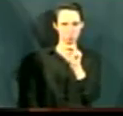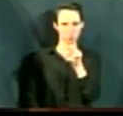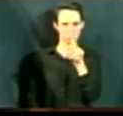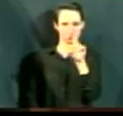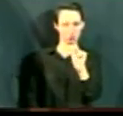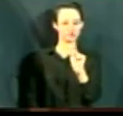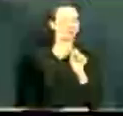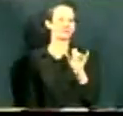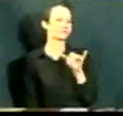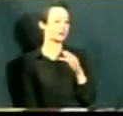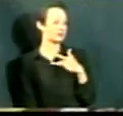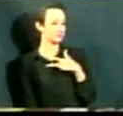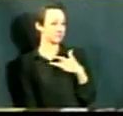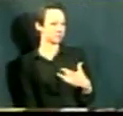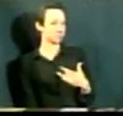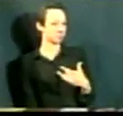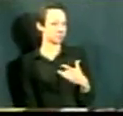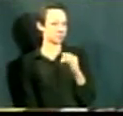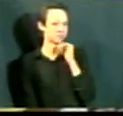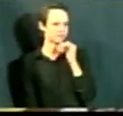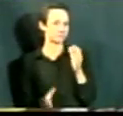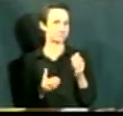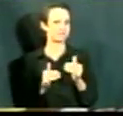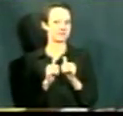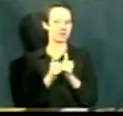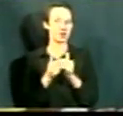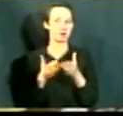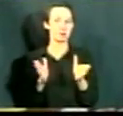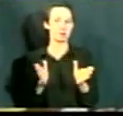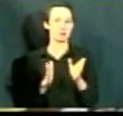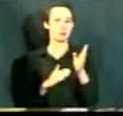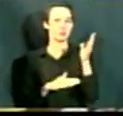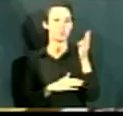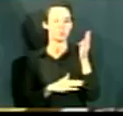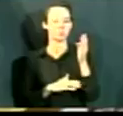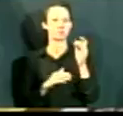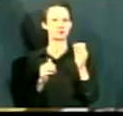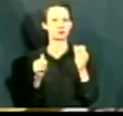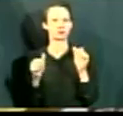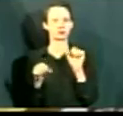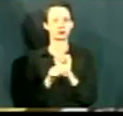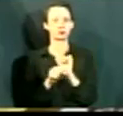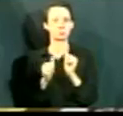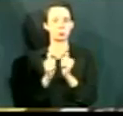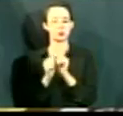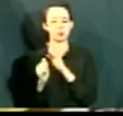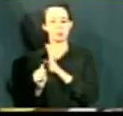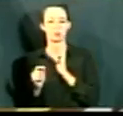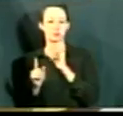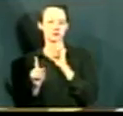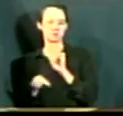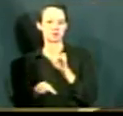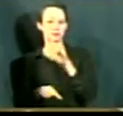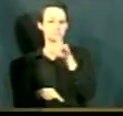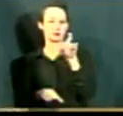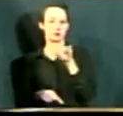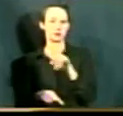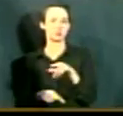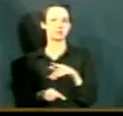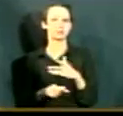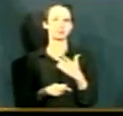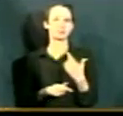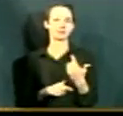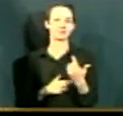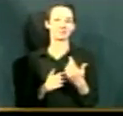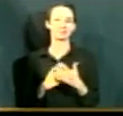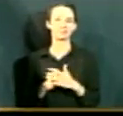That's typically not the way public forum works with the board responding to questions as such.